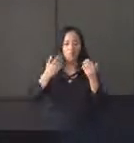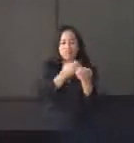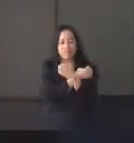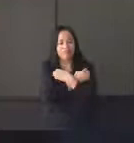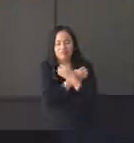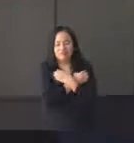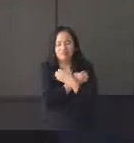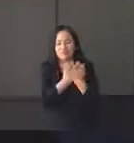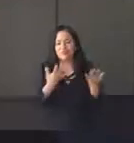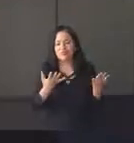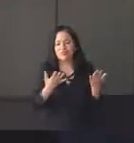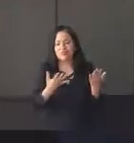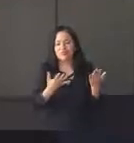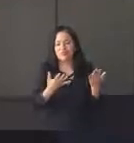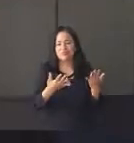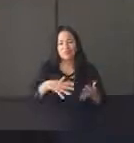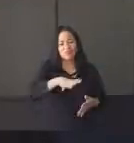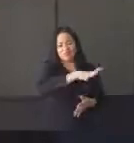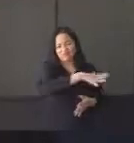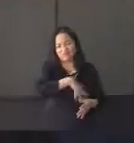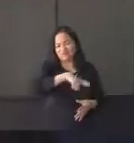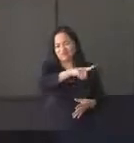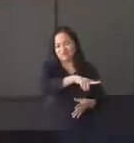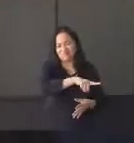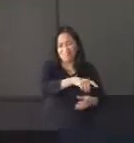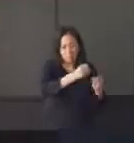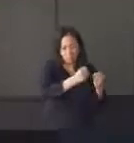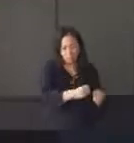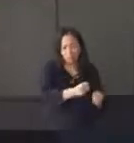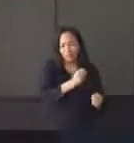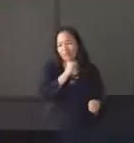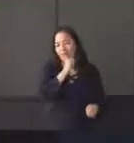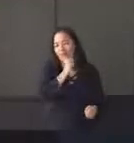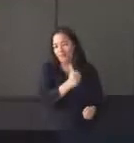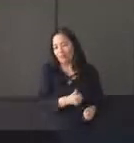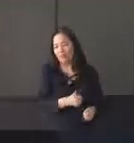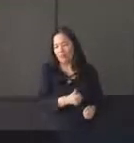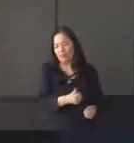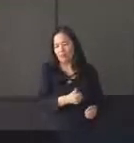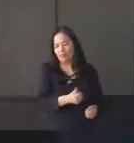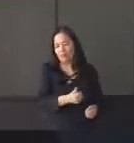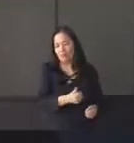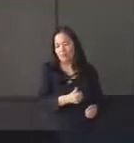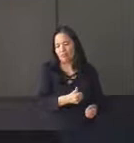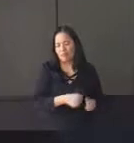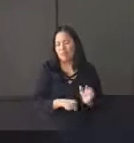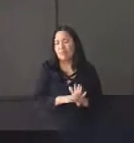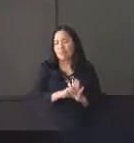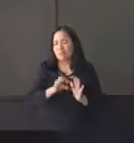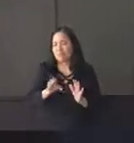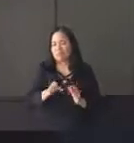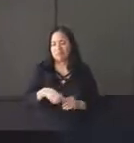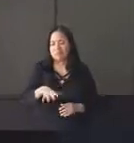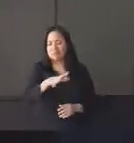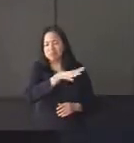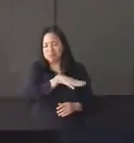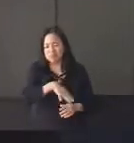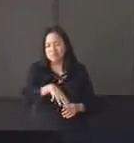education. We're talking about an insecure territory. If a territory lacks